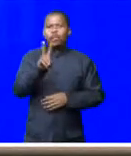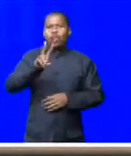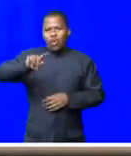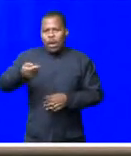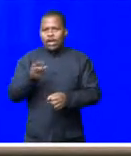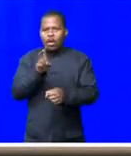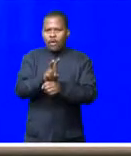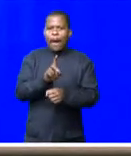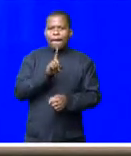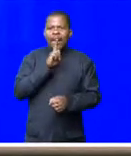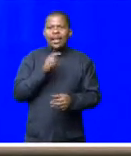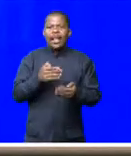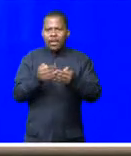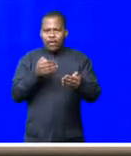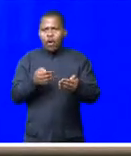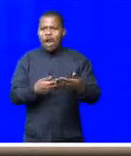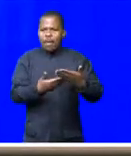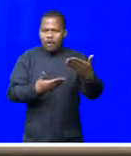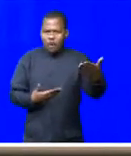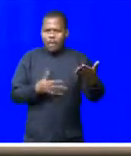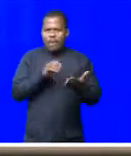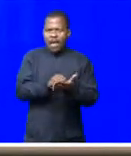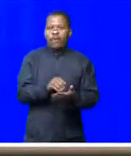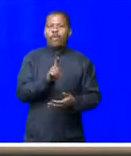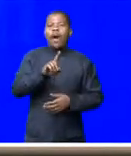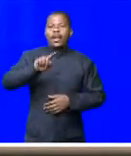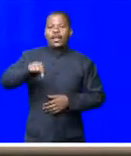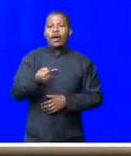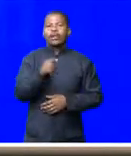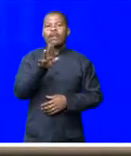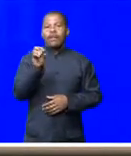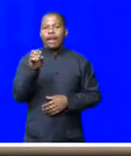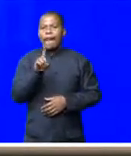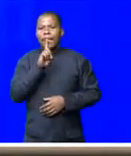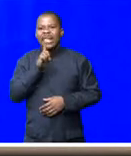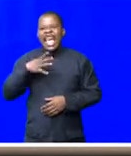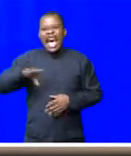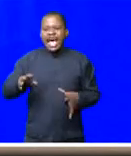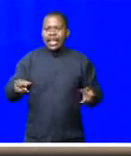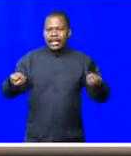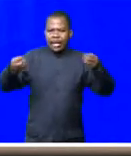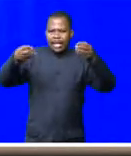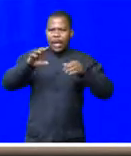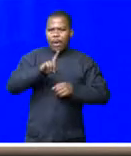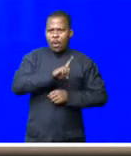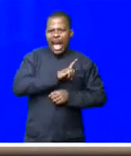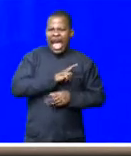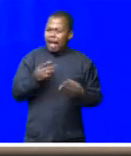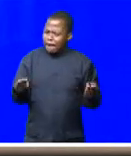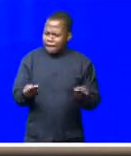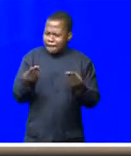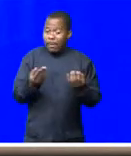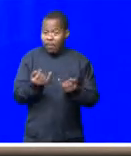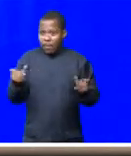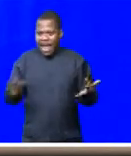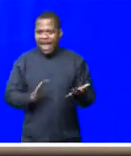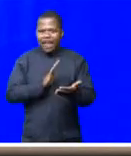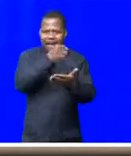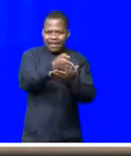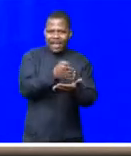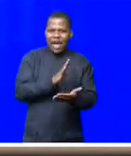emafomu lebesinawo ecaleni kwalolu hlelo bika-1.5 sakhanza sesiwangeta ngekubuka sidingo bantu selokhu bavela emahhovisini